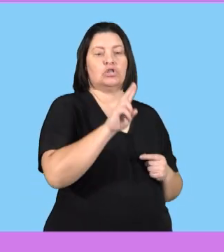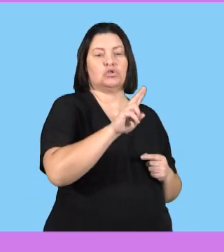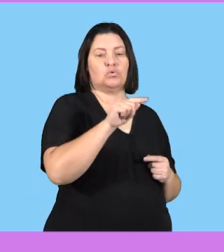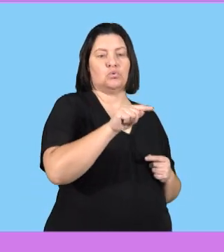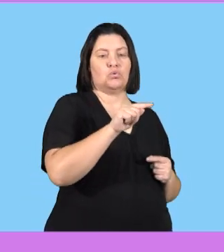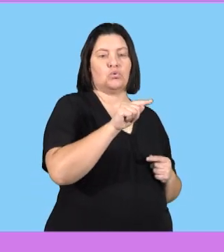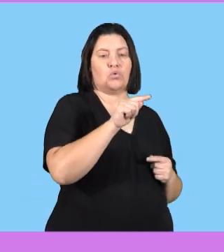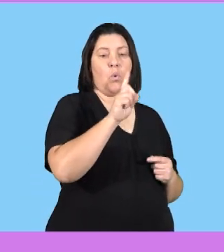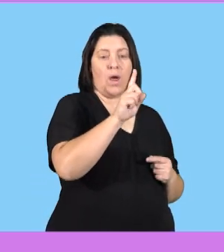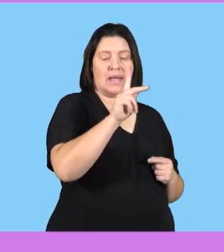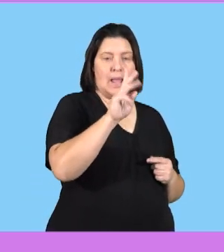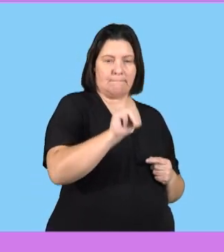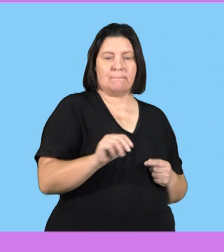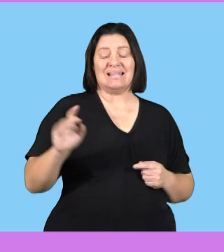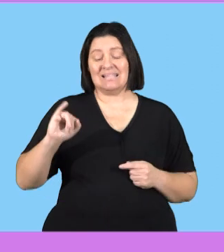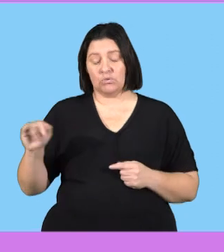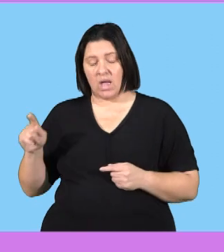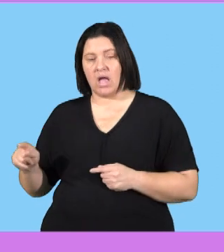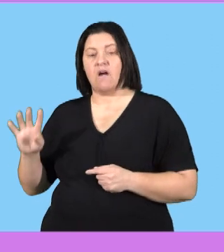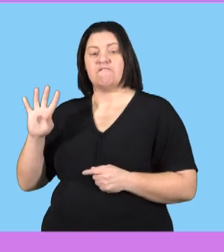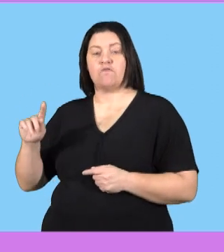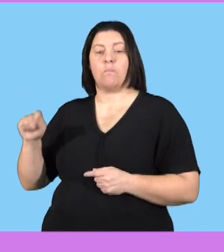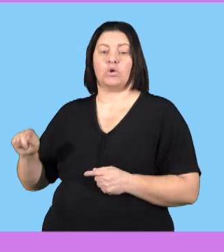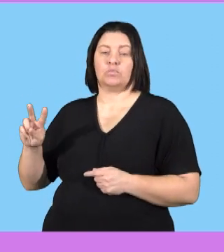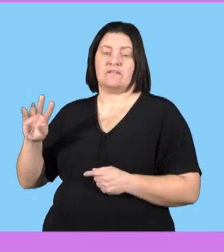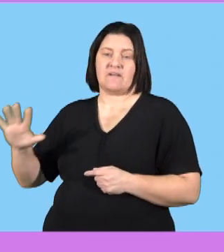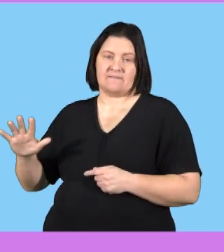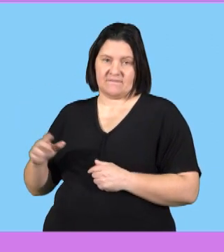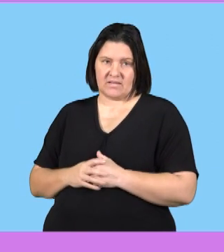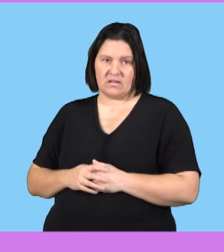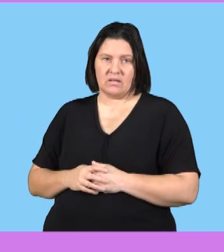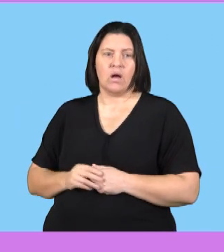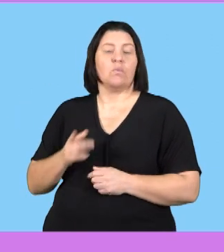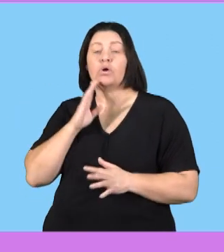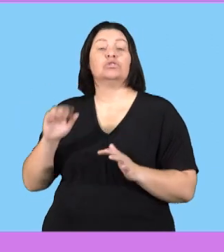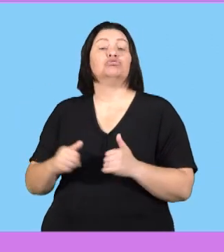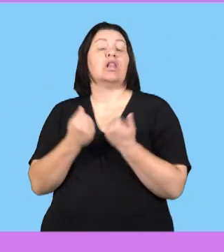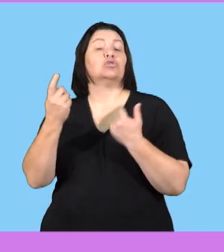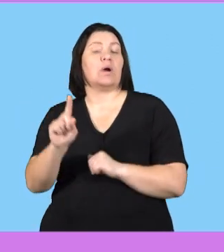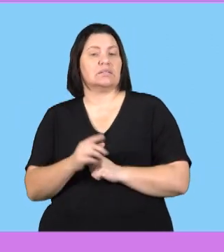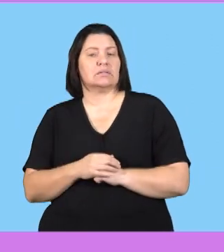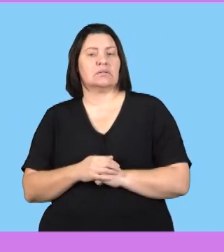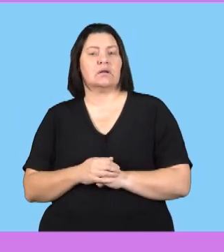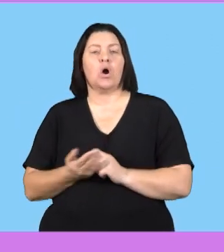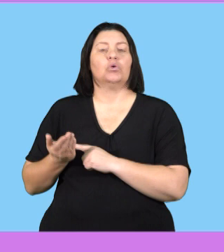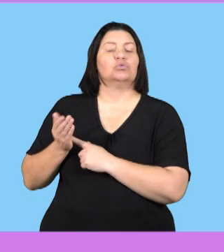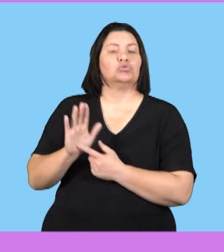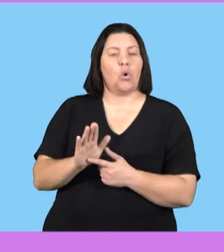with Best Car is 2 Rand per kilometer, and with Seasway is 4 Rand 25 cents per kilometer. What is your challenge for this